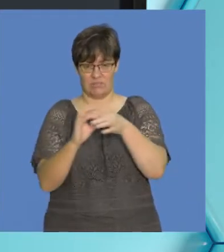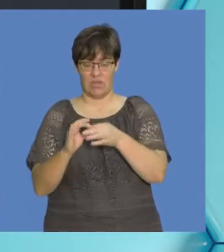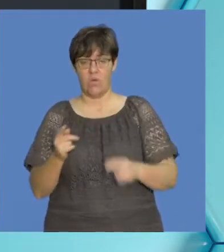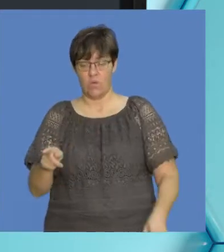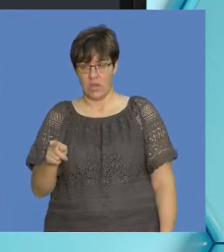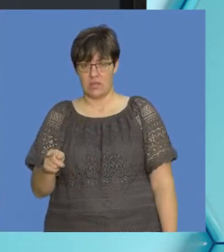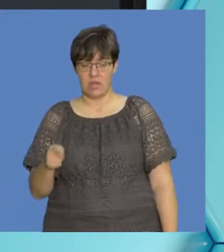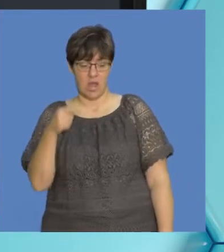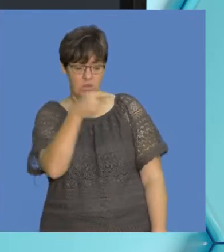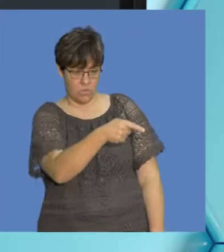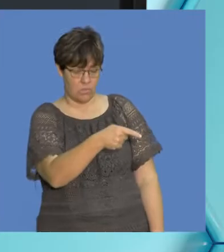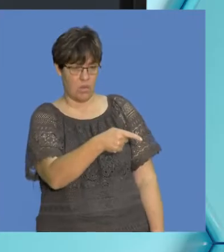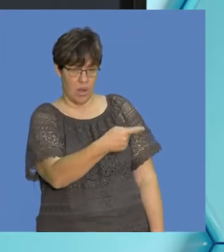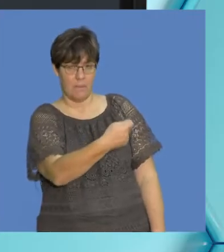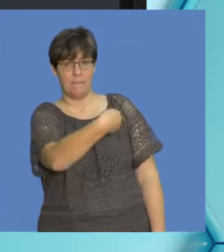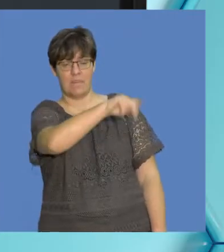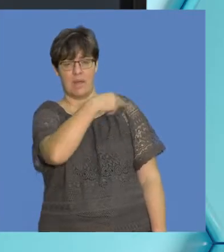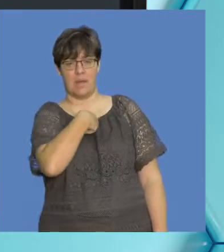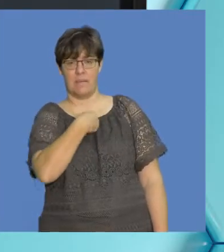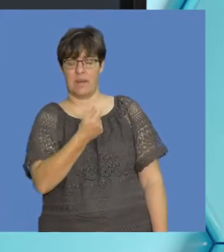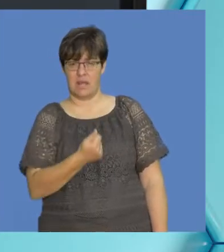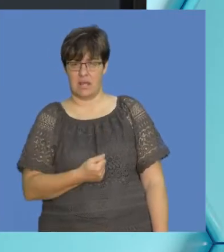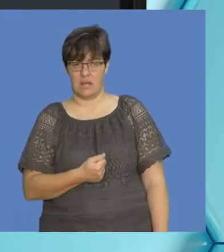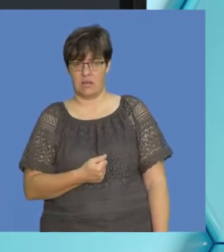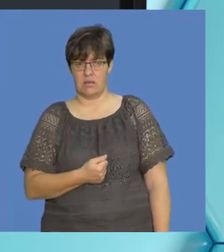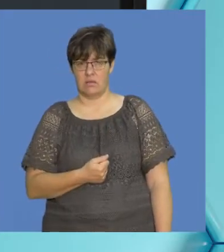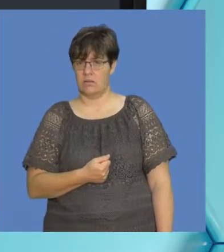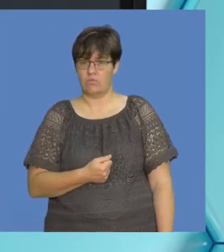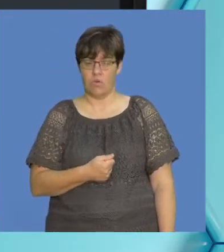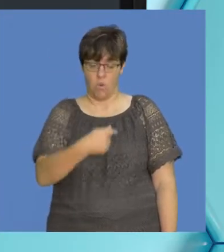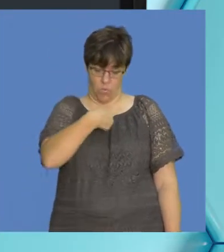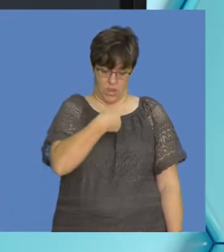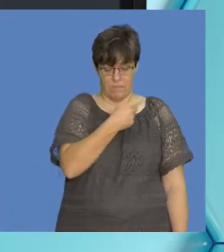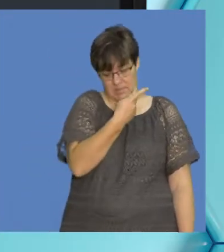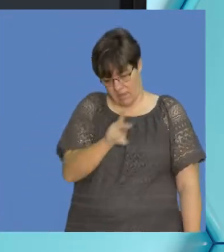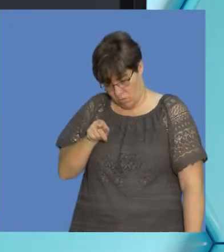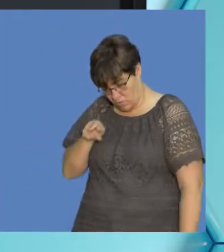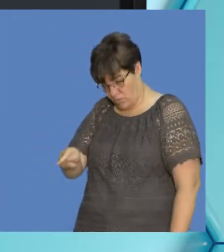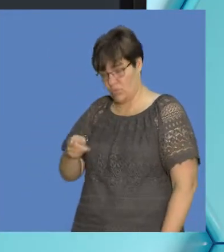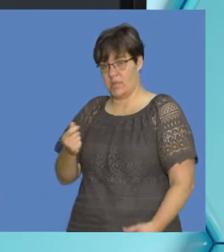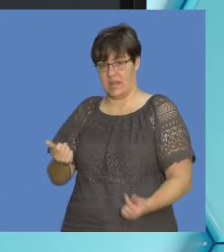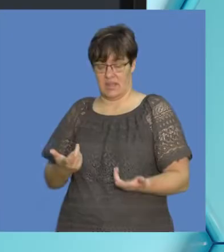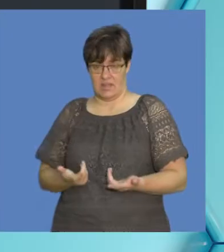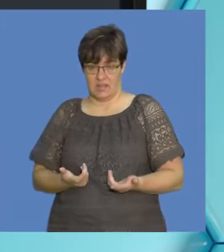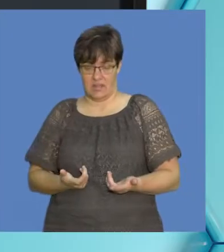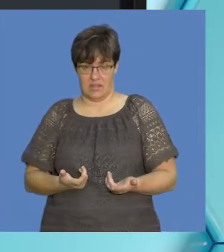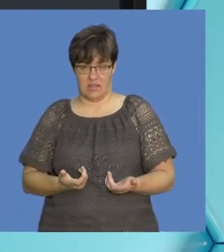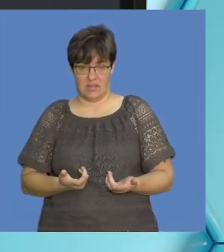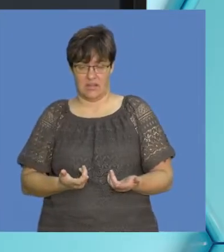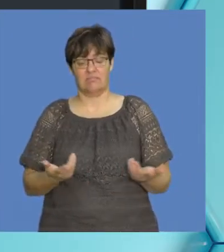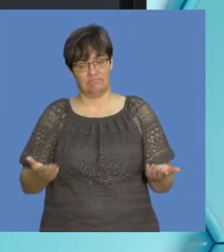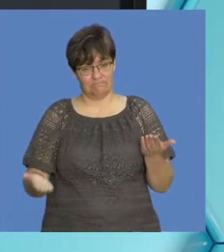bank, you owe us money. The bank says, we owe you money, right?